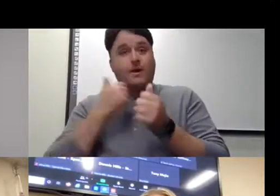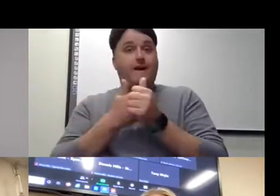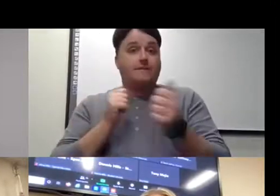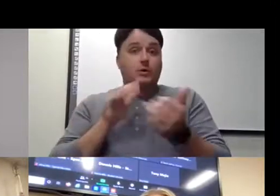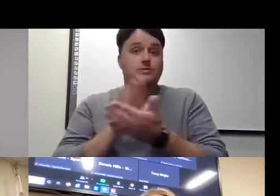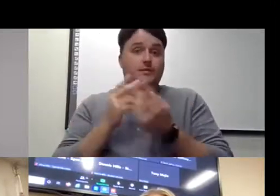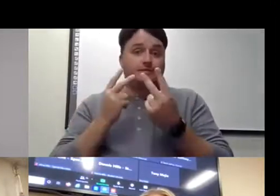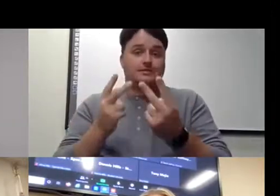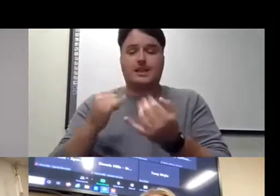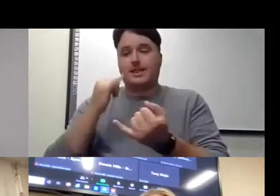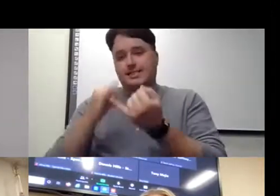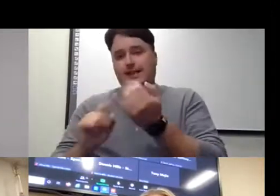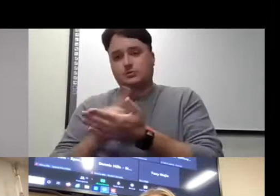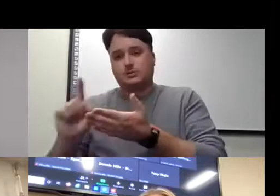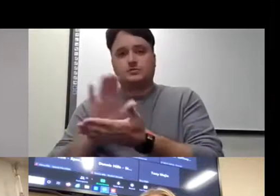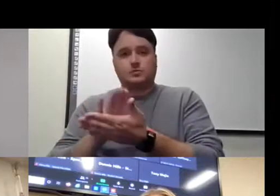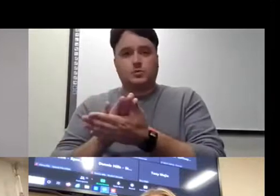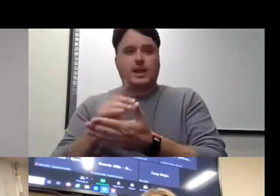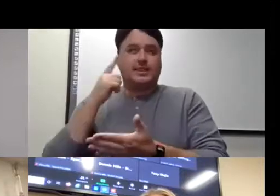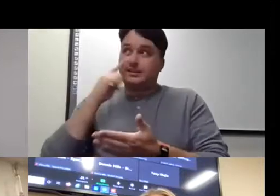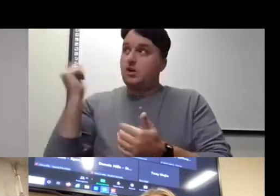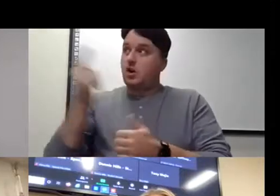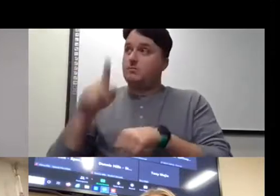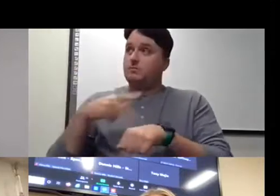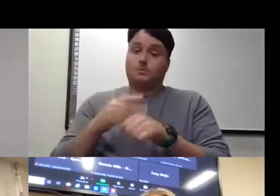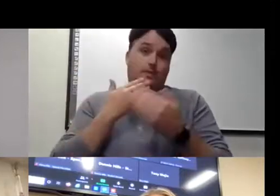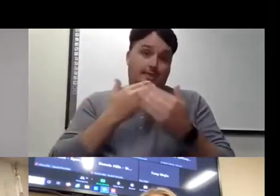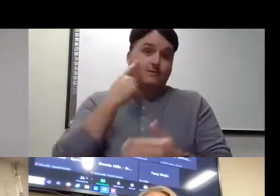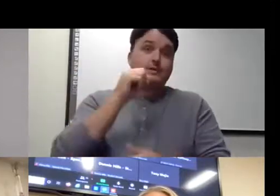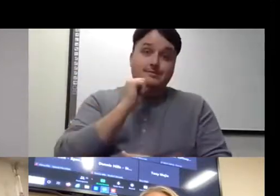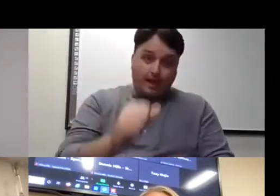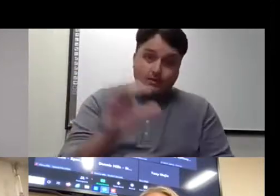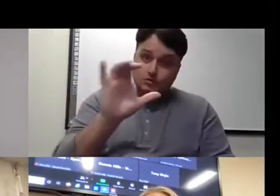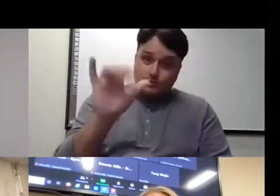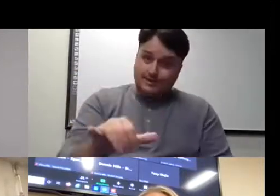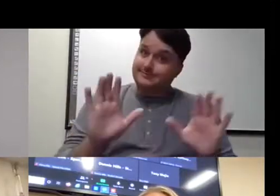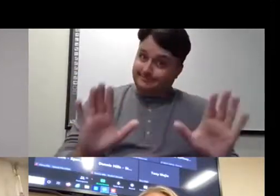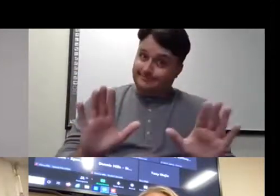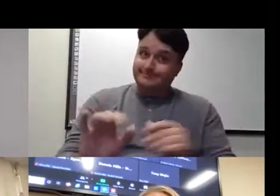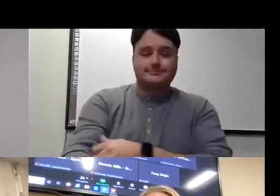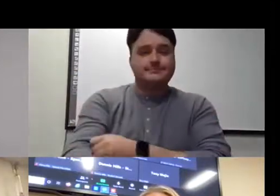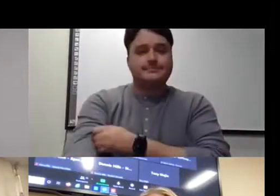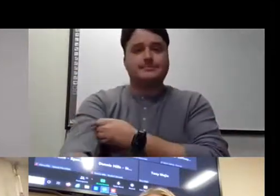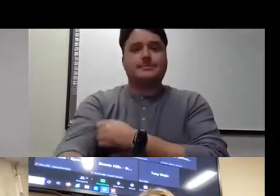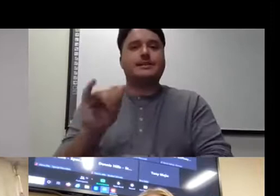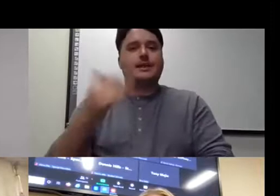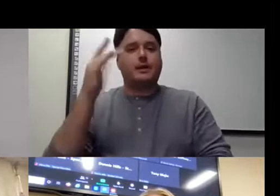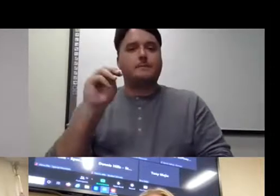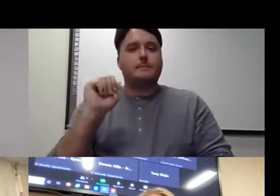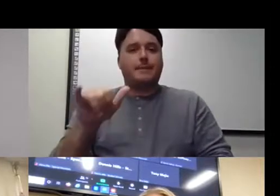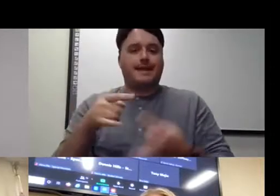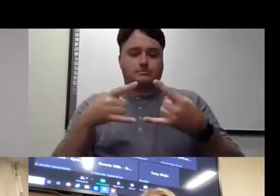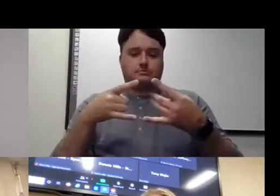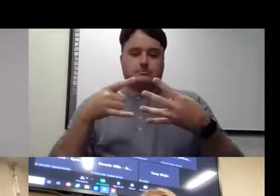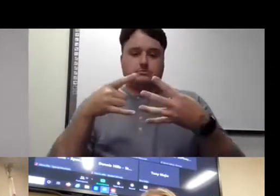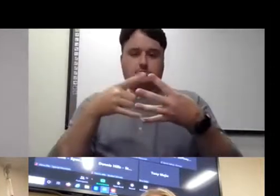the last week of school, which I think every principal will thank you for not doing that. So that's why May has the 2 visitations at the end of that